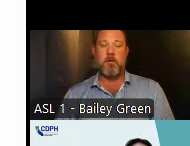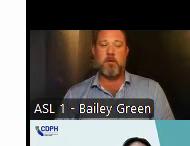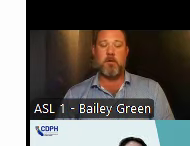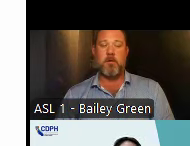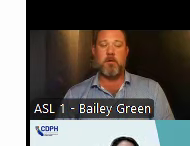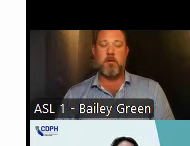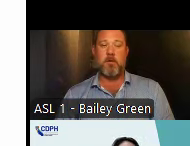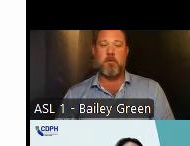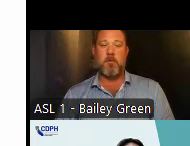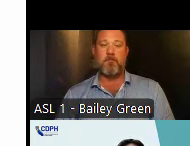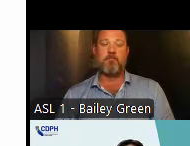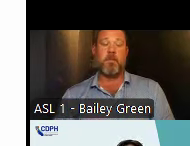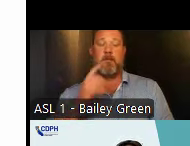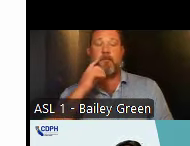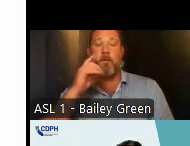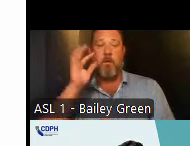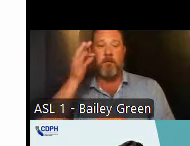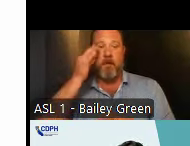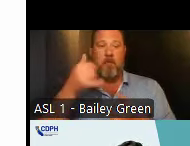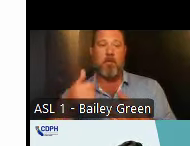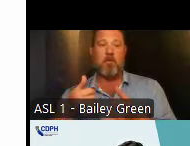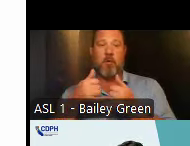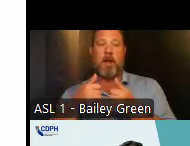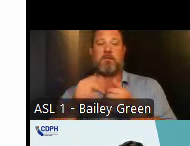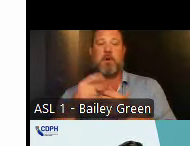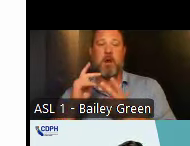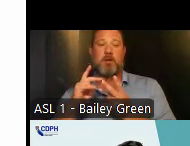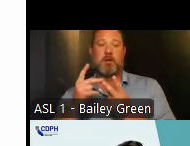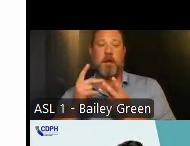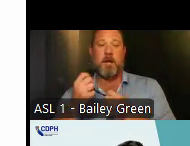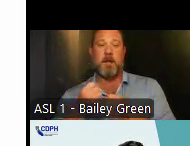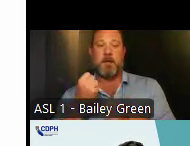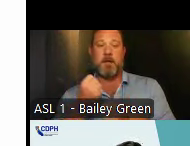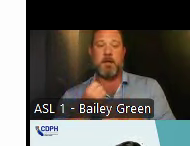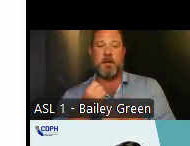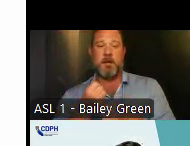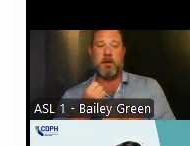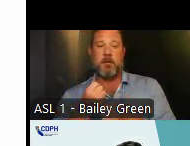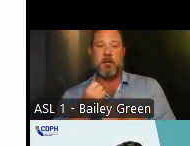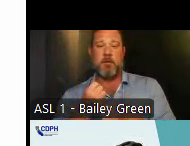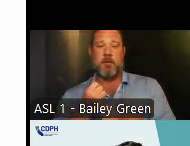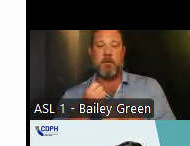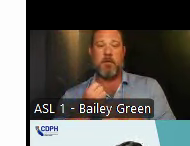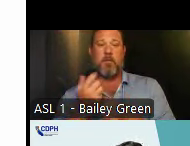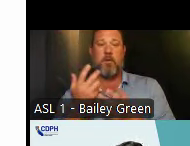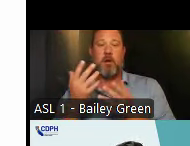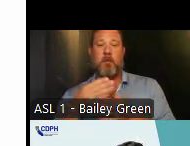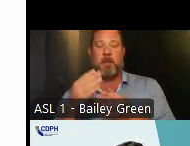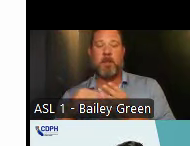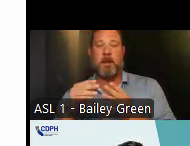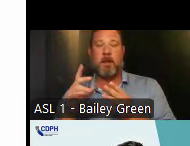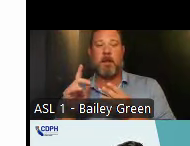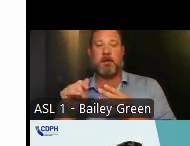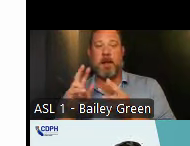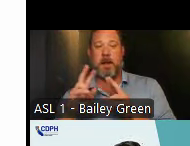For our federal grants, ADP is in its 2nd year of the block grant. We are finishing up data analysis for the